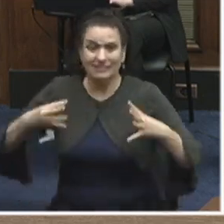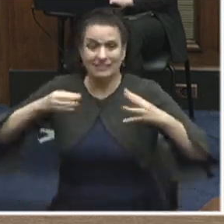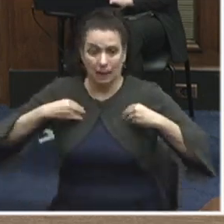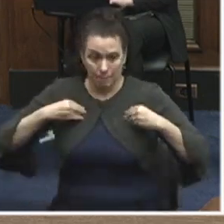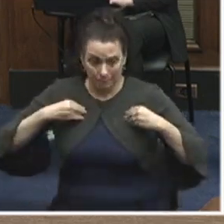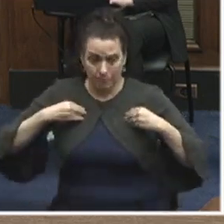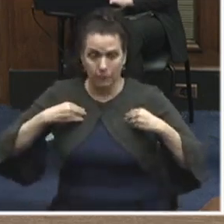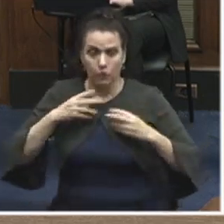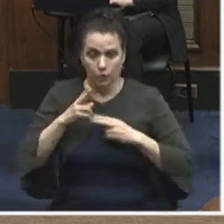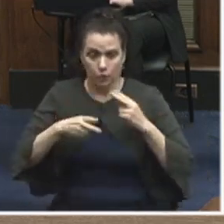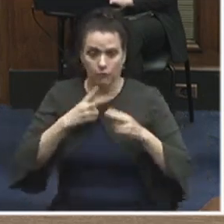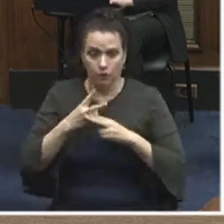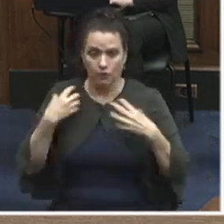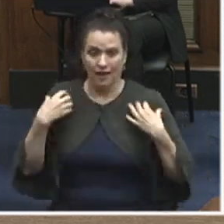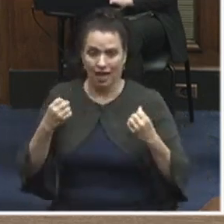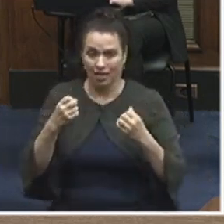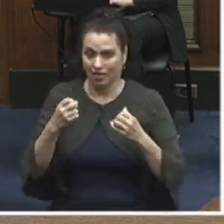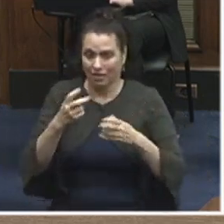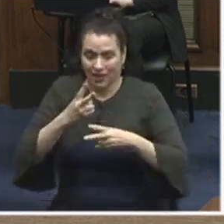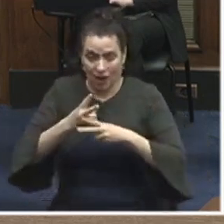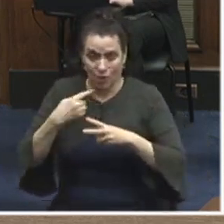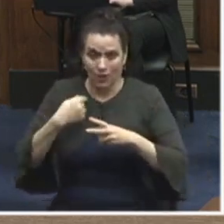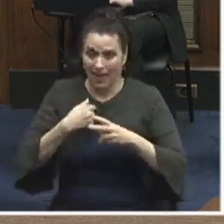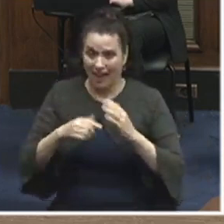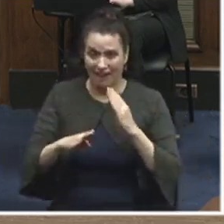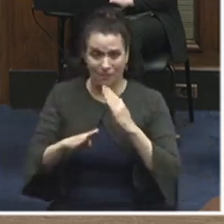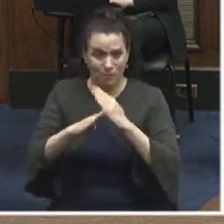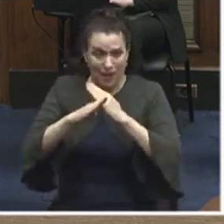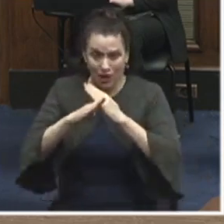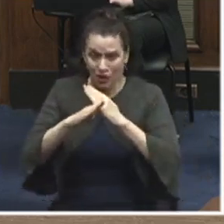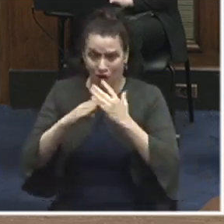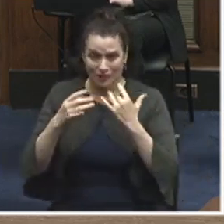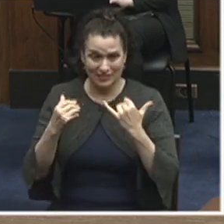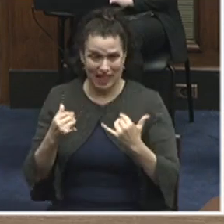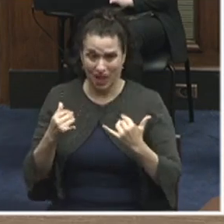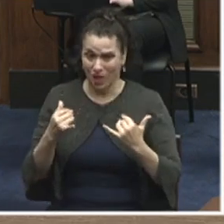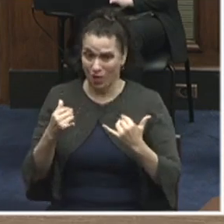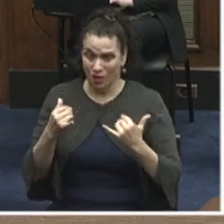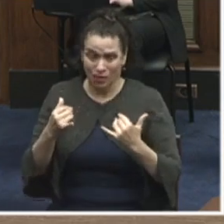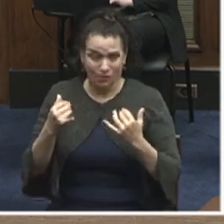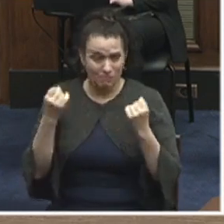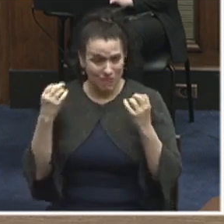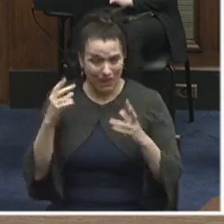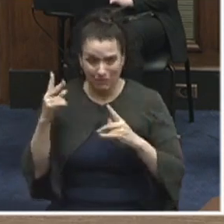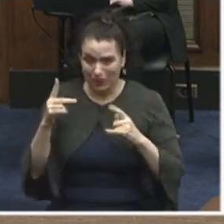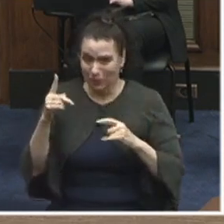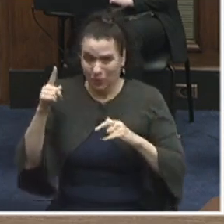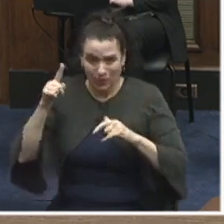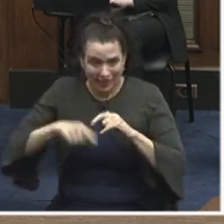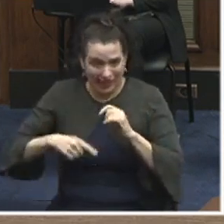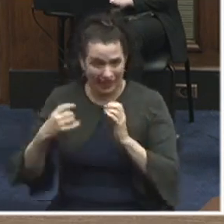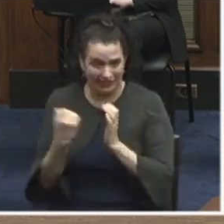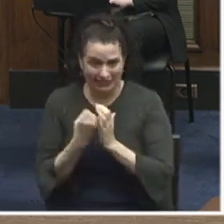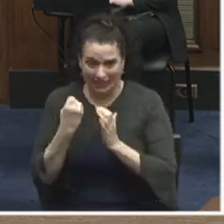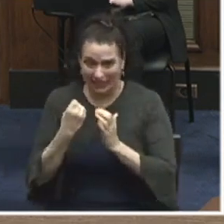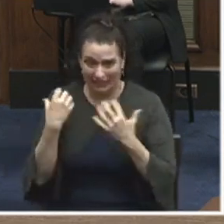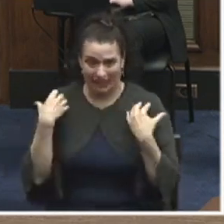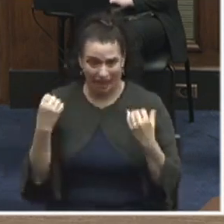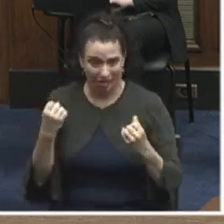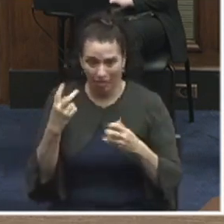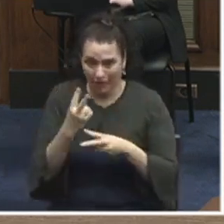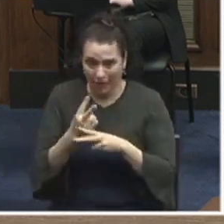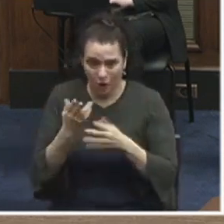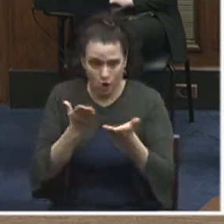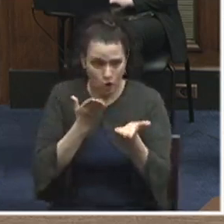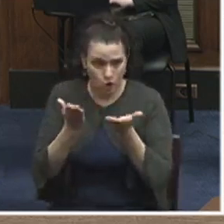are really concrete around simply being able to have access, and that's a sort of first point to